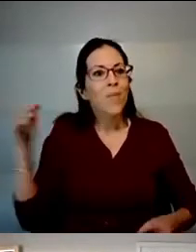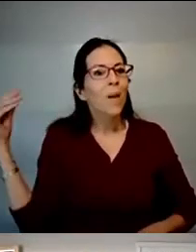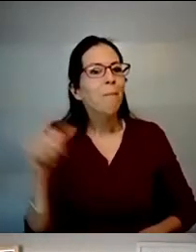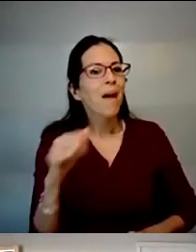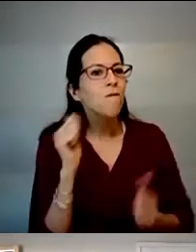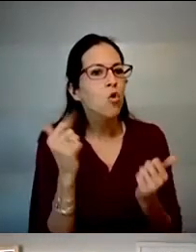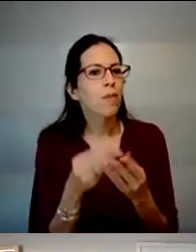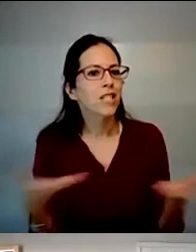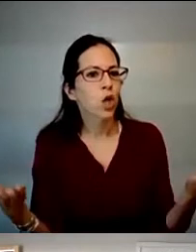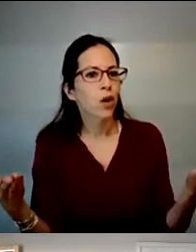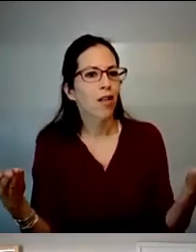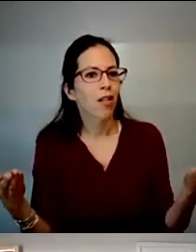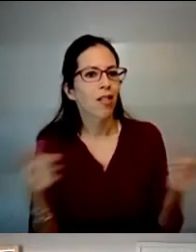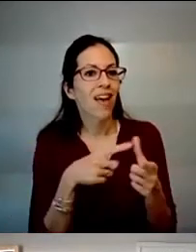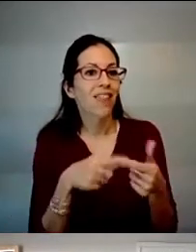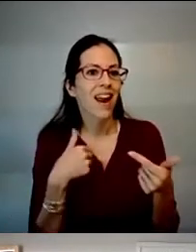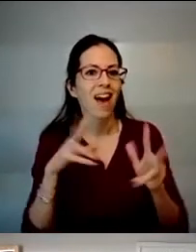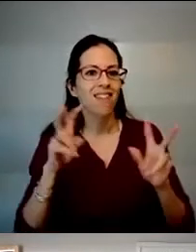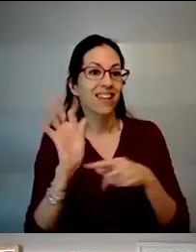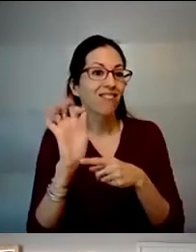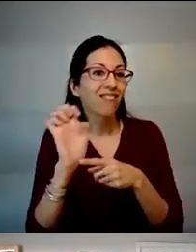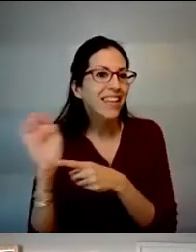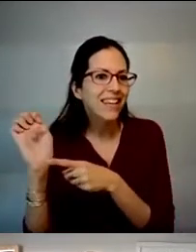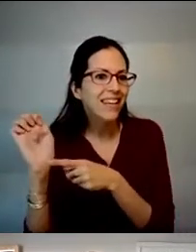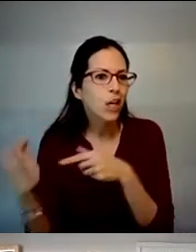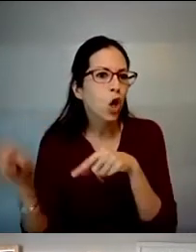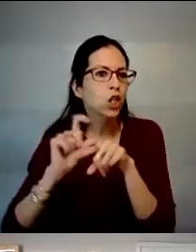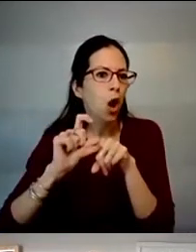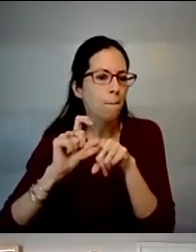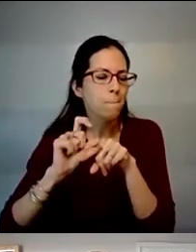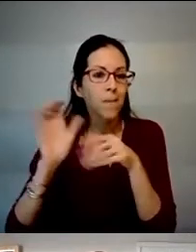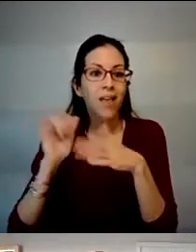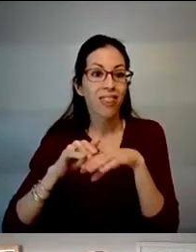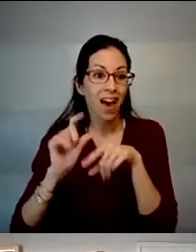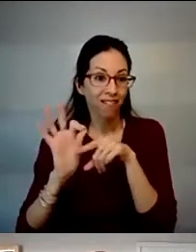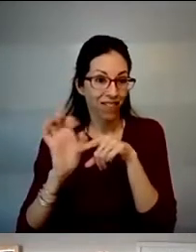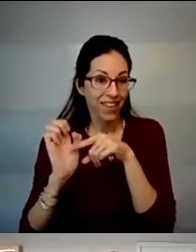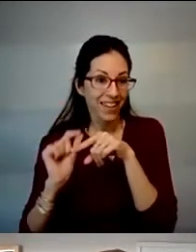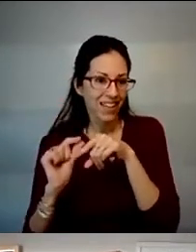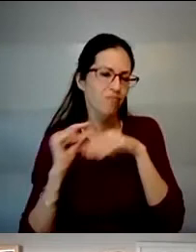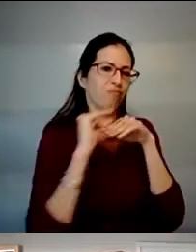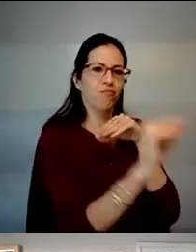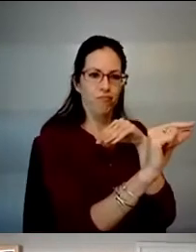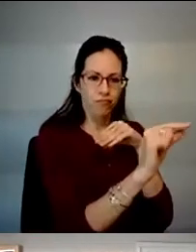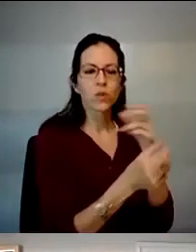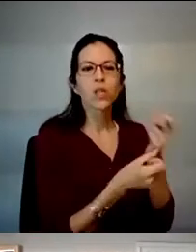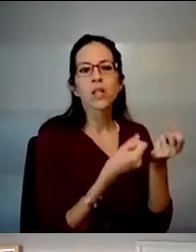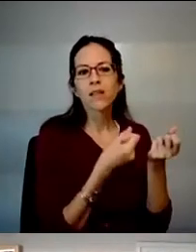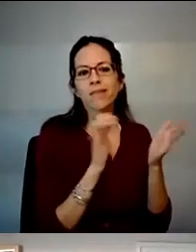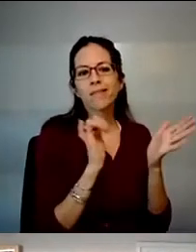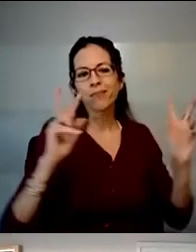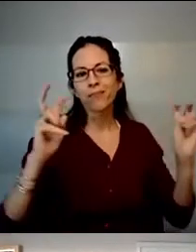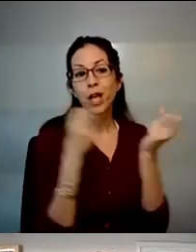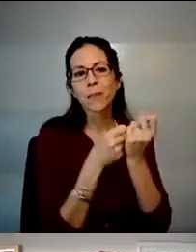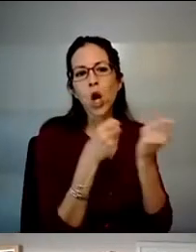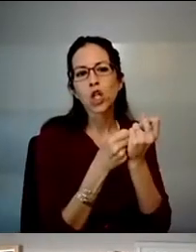there was a nice little fee on top of it, you know, that went to support the, you know, the sponsorship fee that's just,